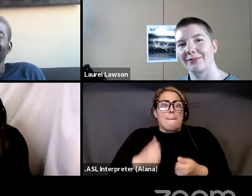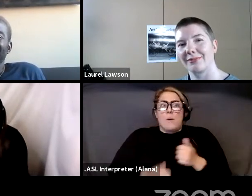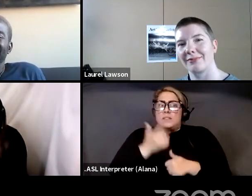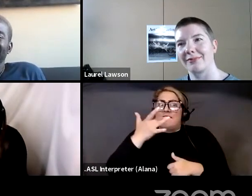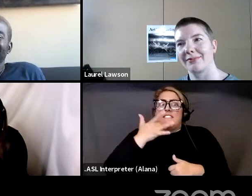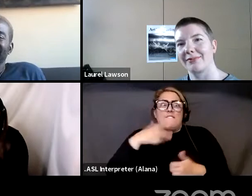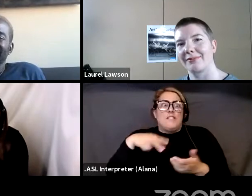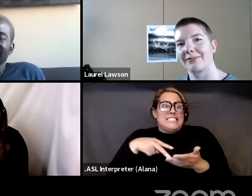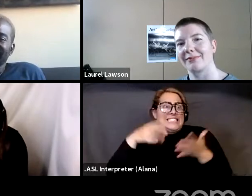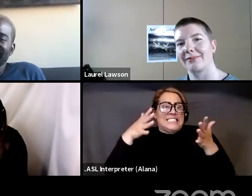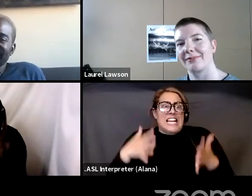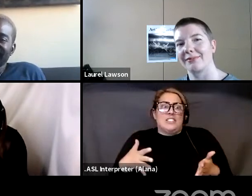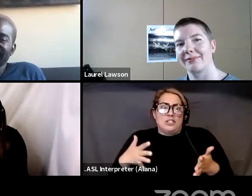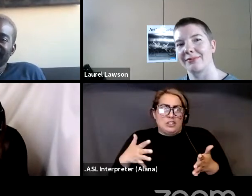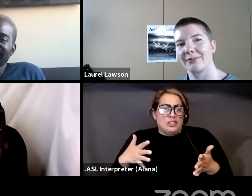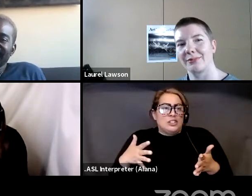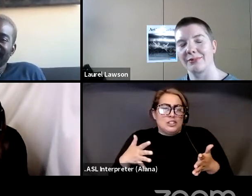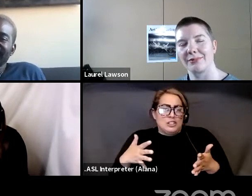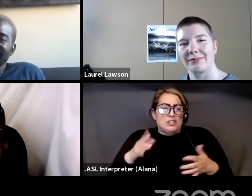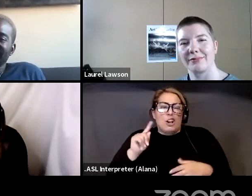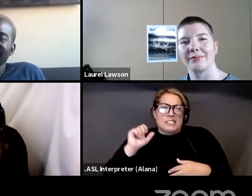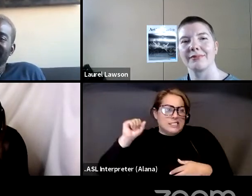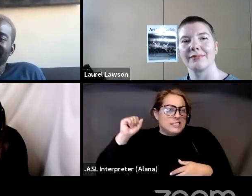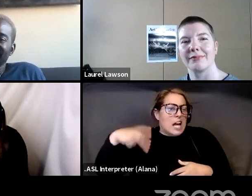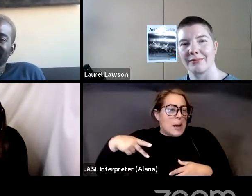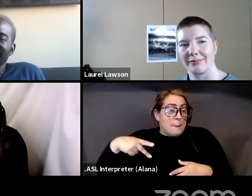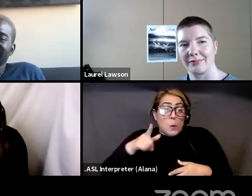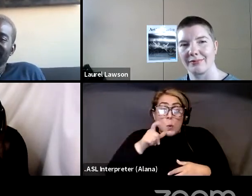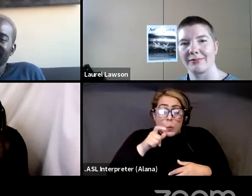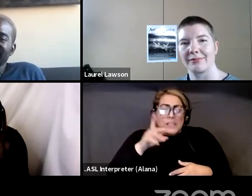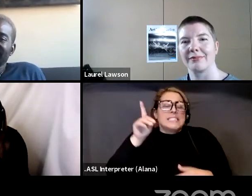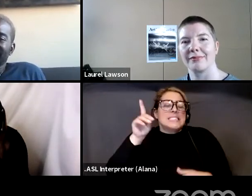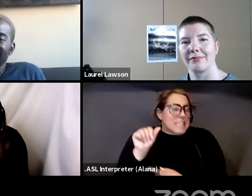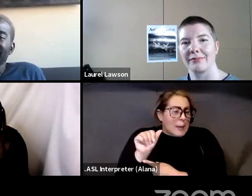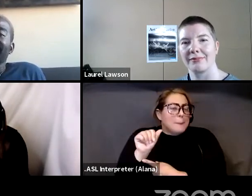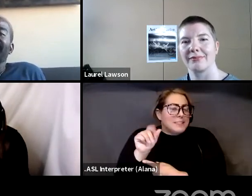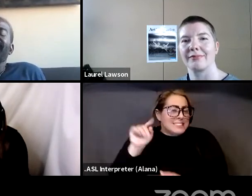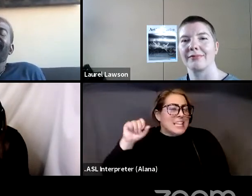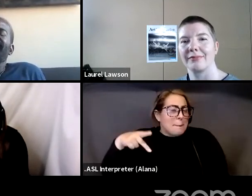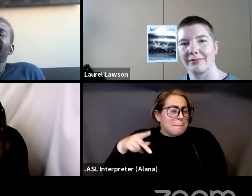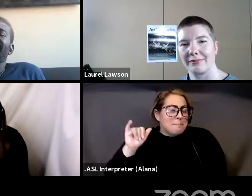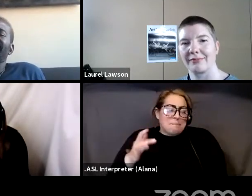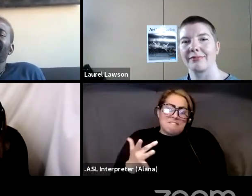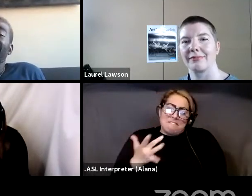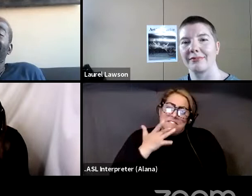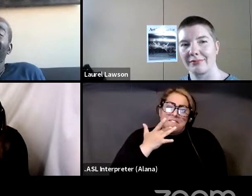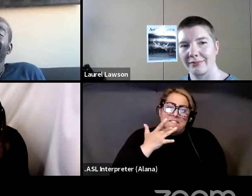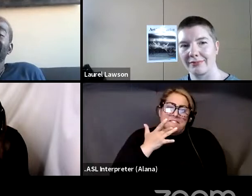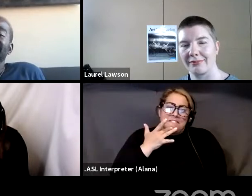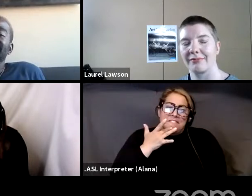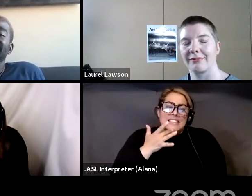dancers, tap dancers, were disabled tap dancers.